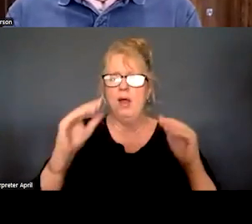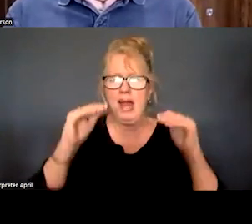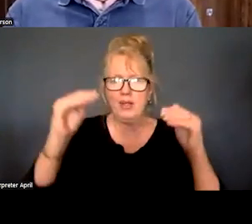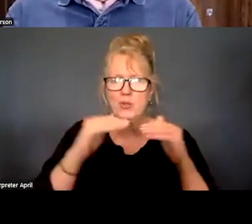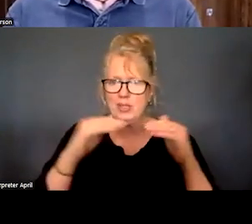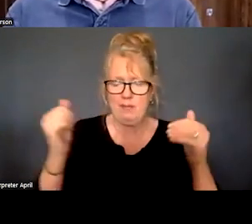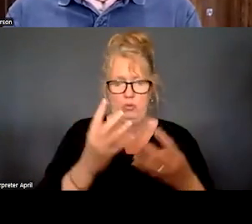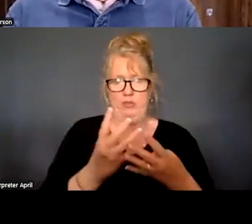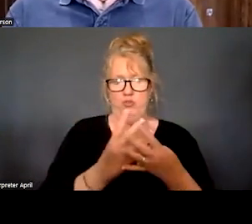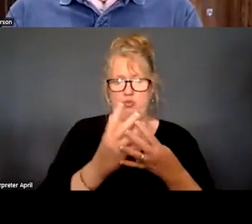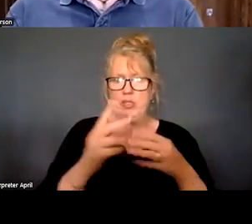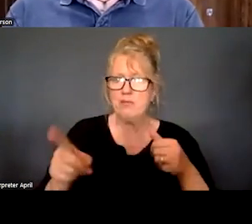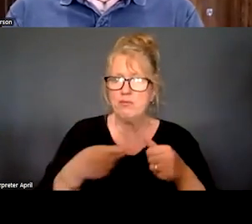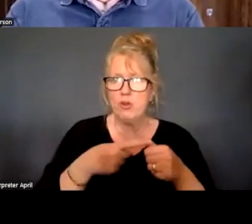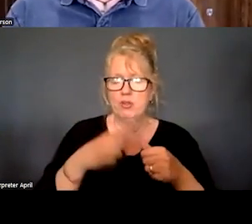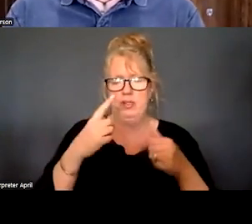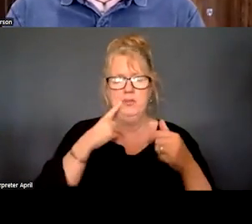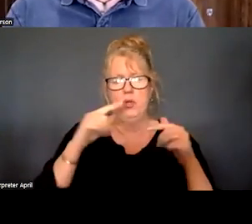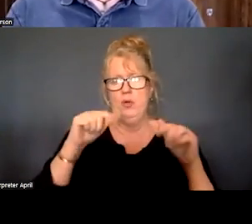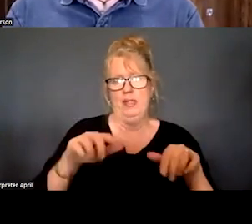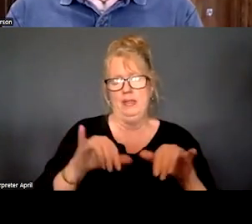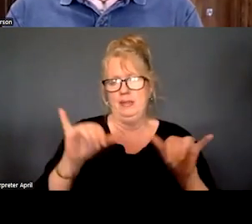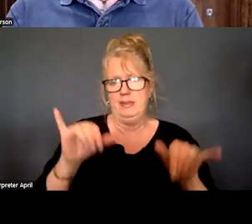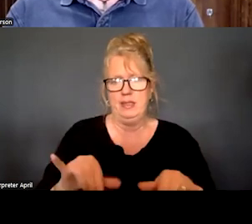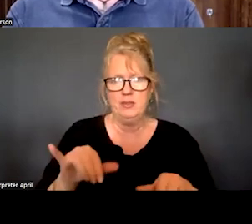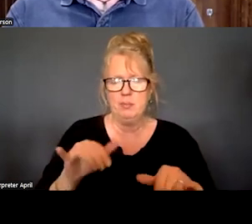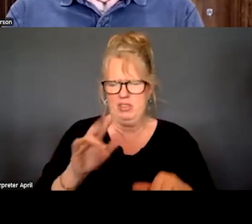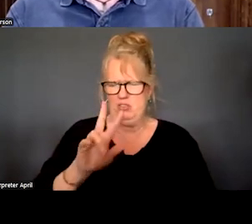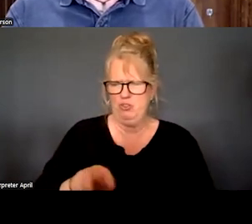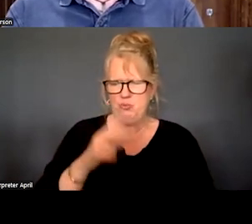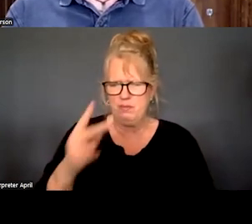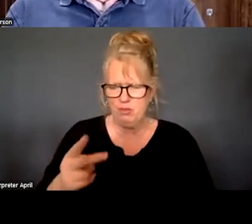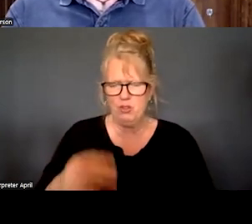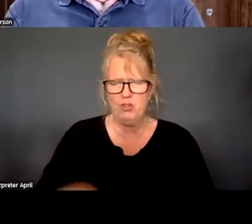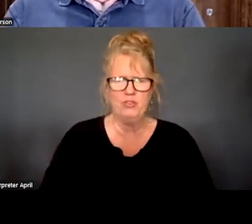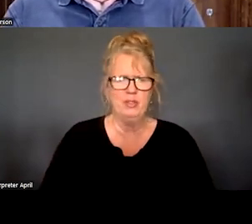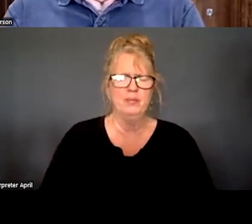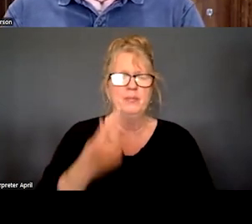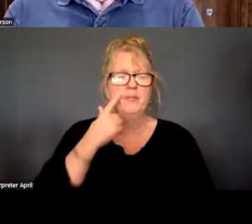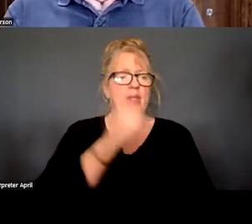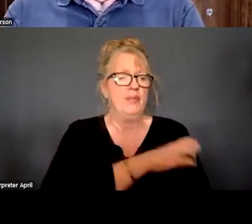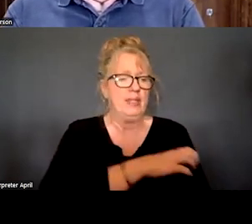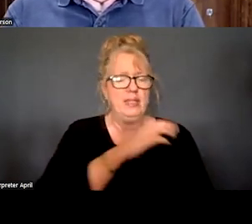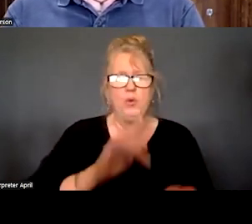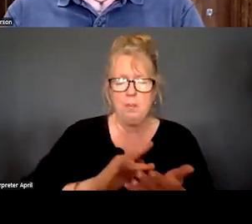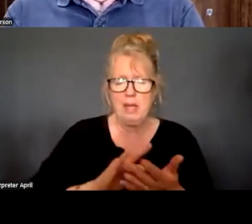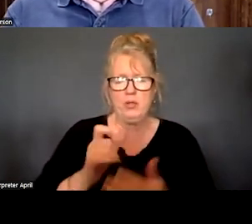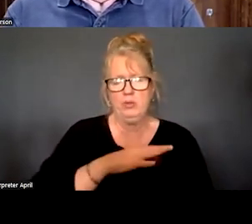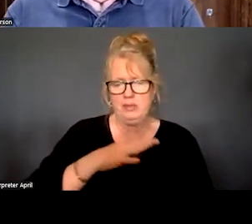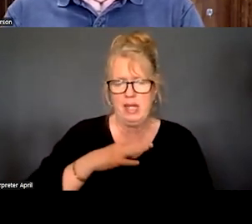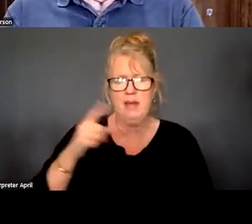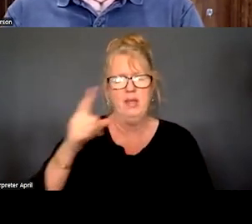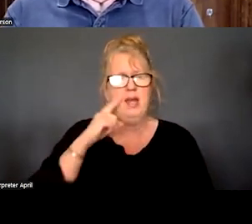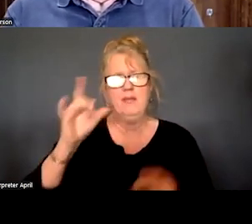screened first. In this system, it's just reversed that the clinical medical staff at the crisis care center